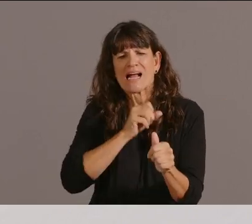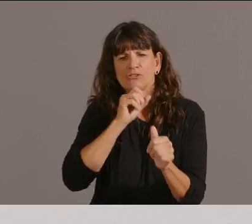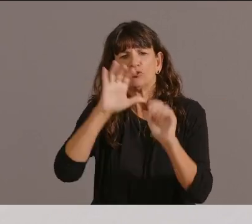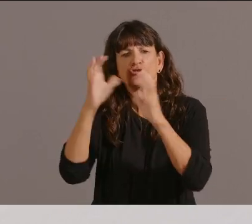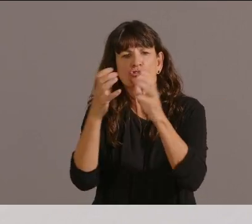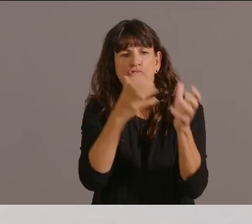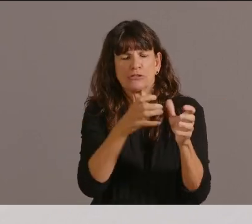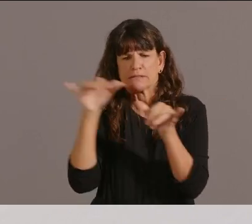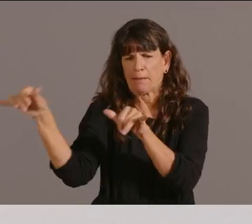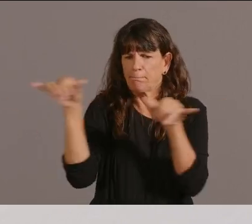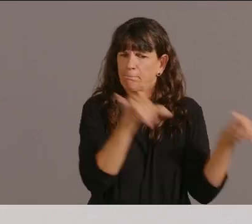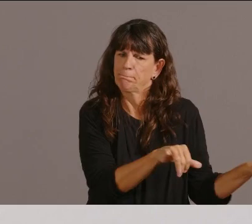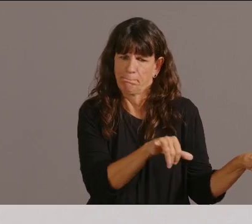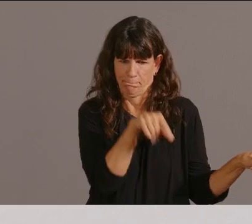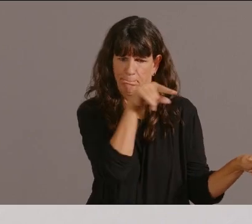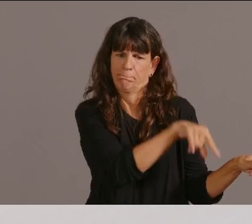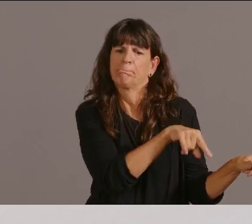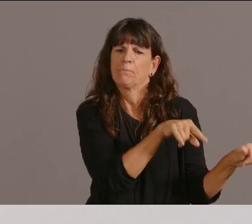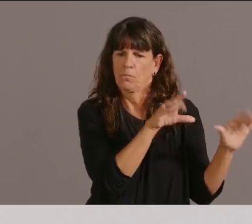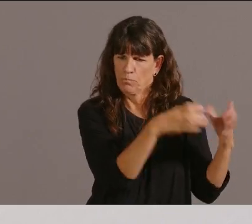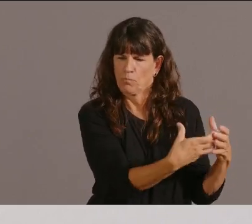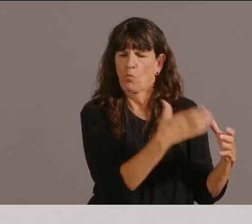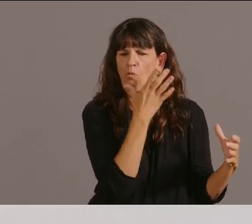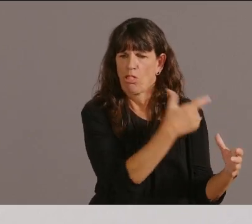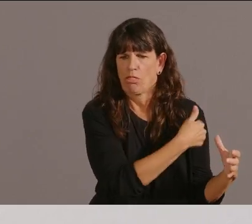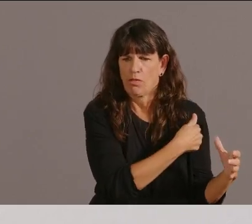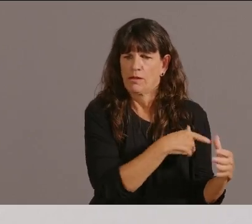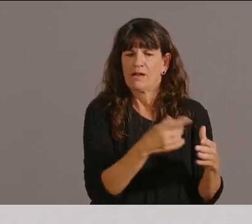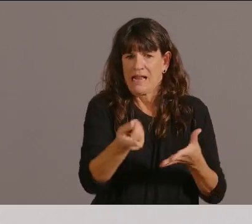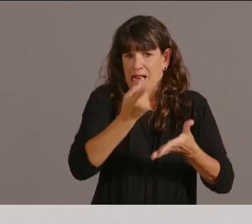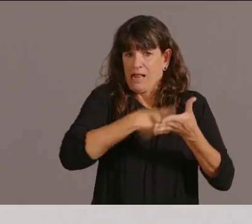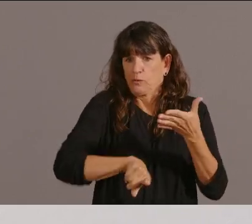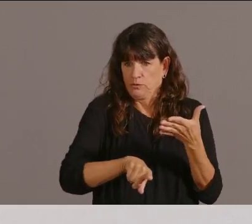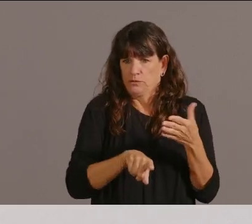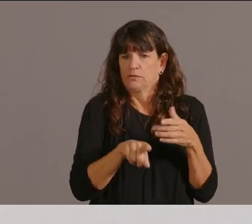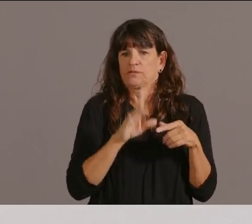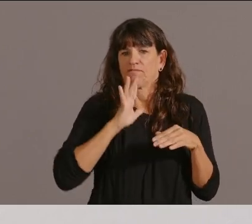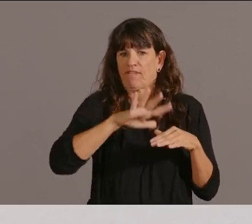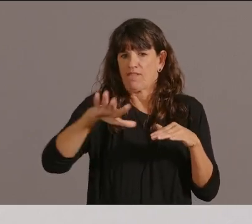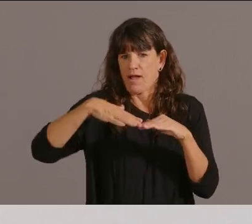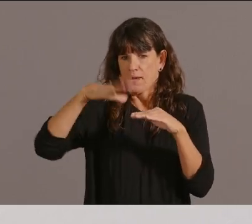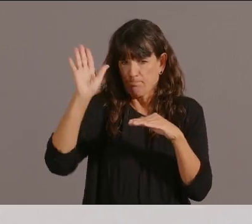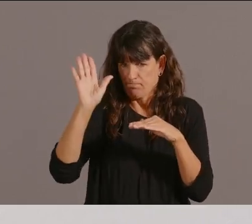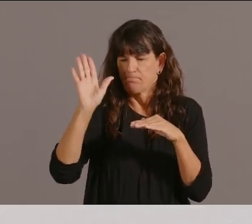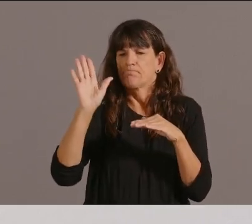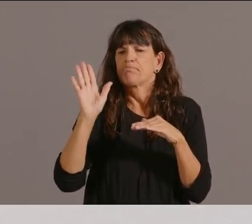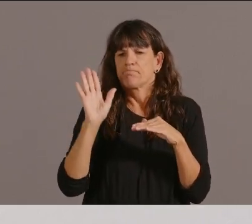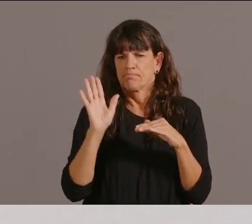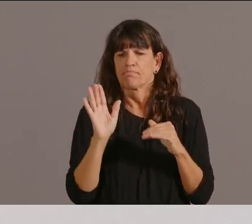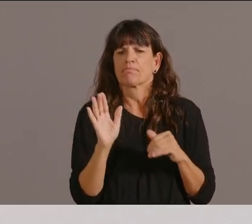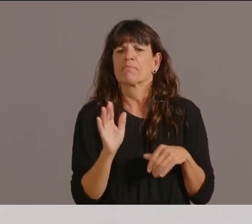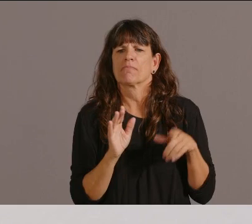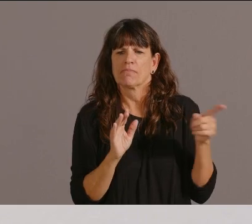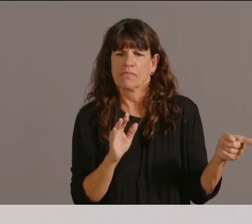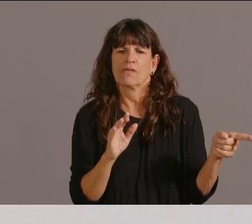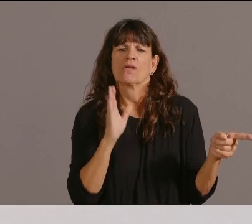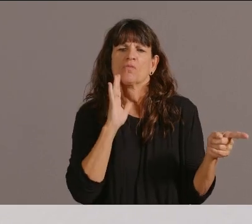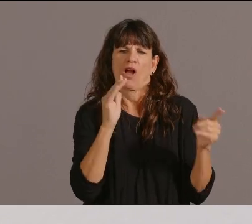they'll be starting with those that are 55 and above. And then once they get those done, they'll move to the next age group as well.